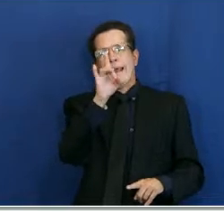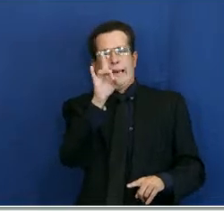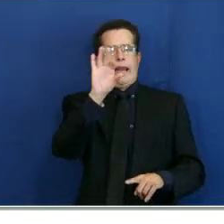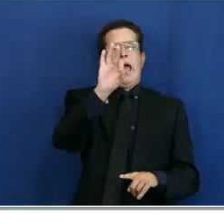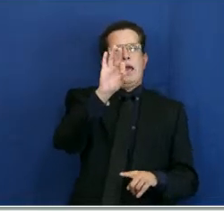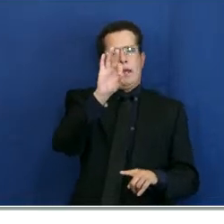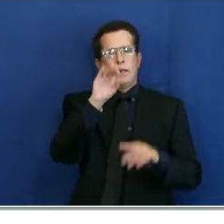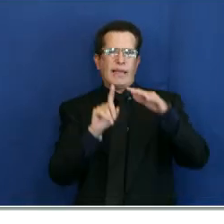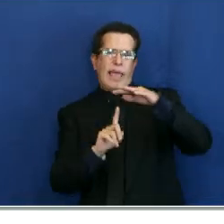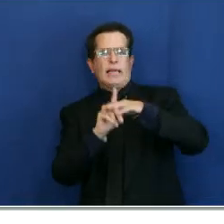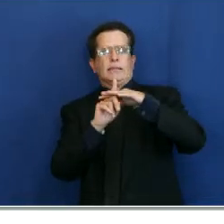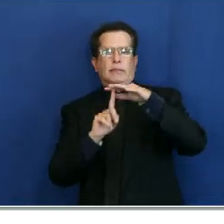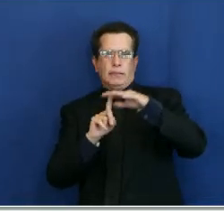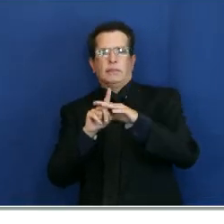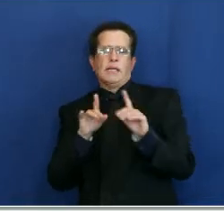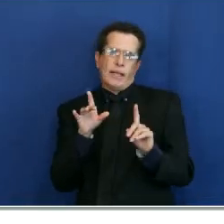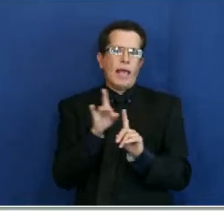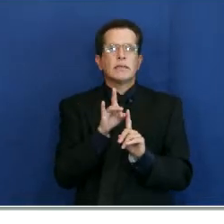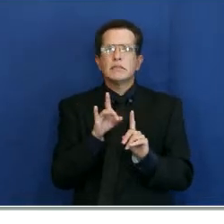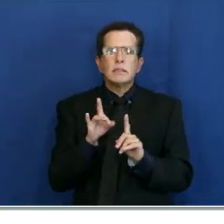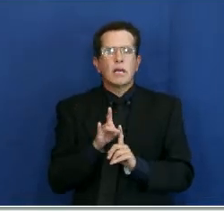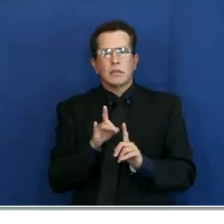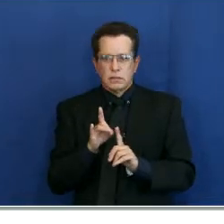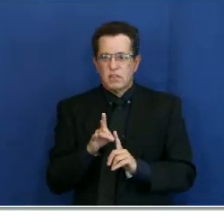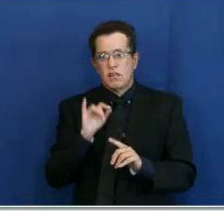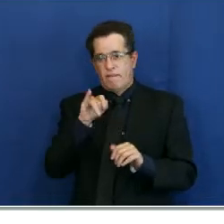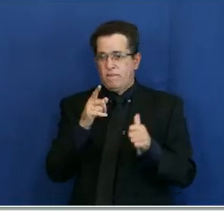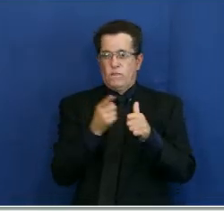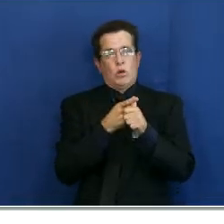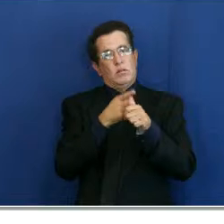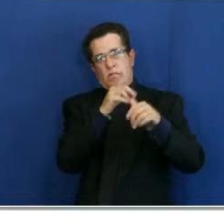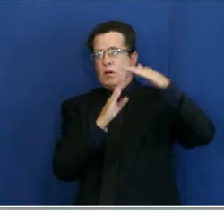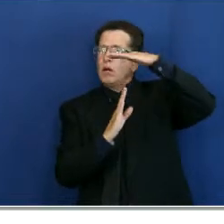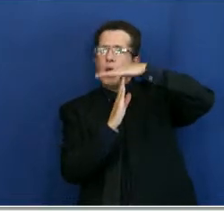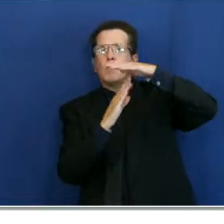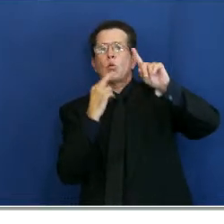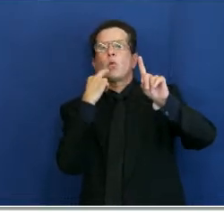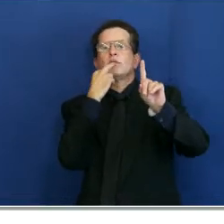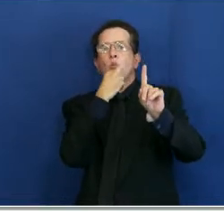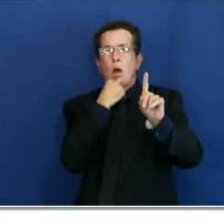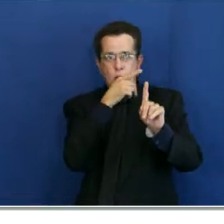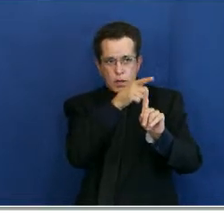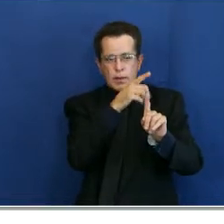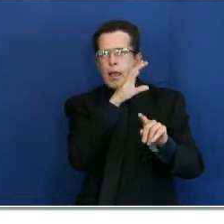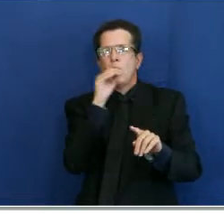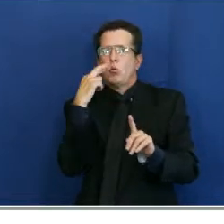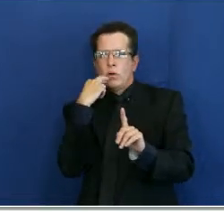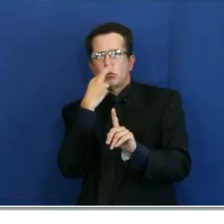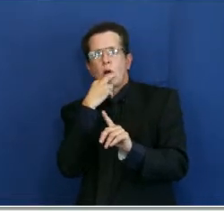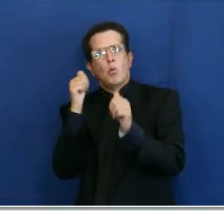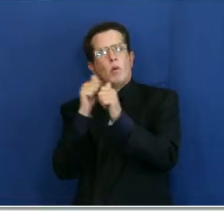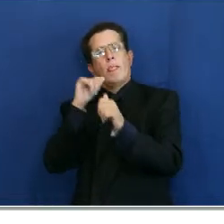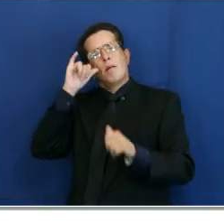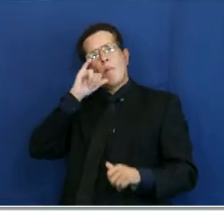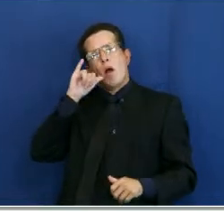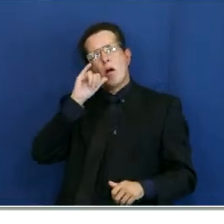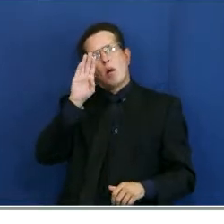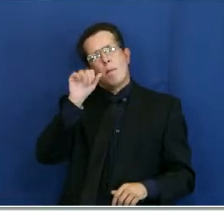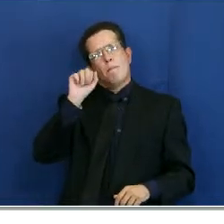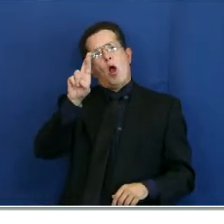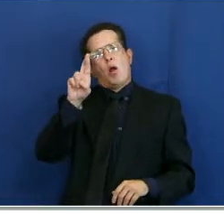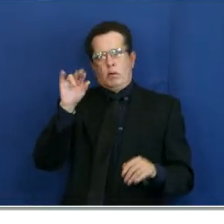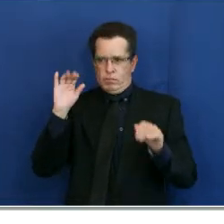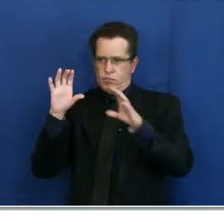1,389 cases. They are first in restaurants and restaurants/bars on the